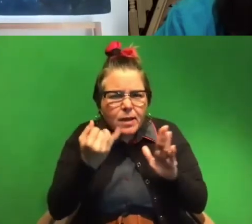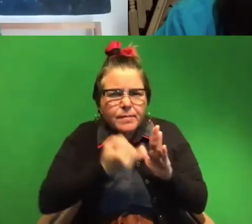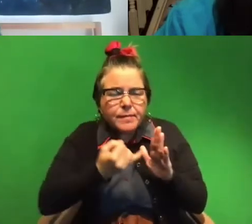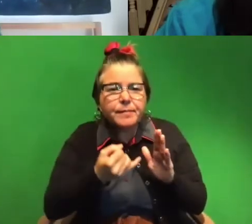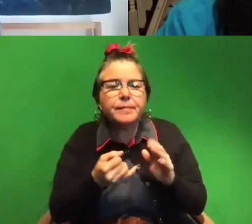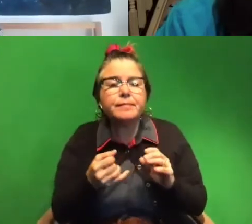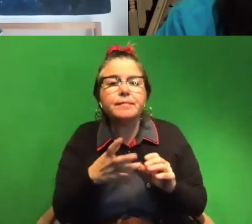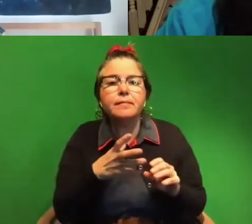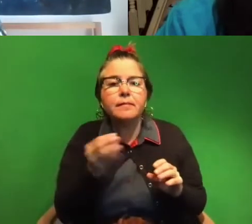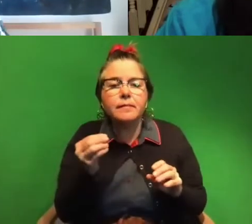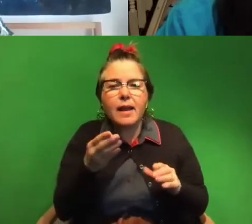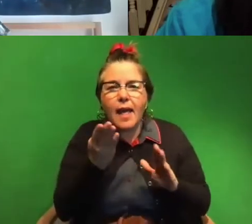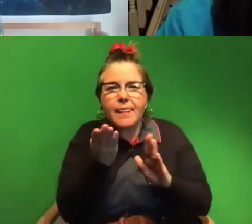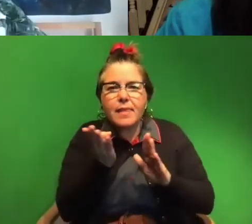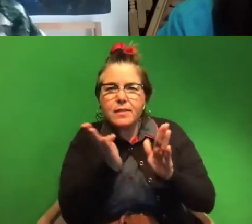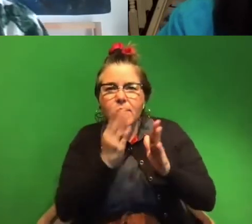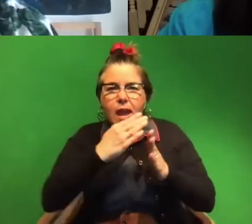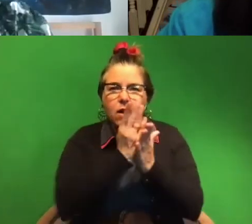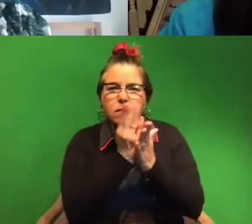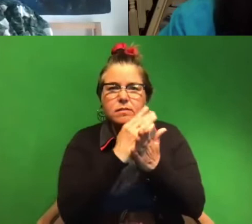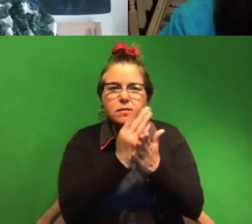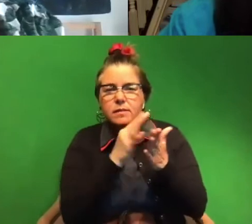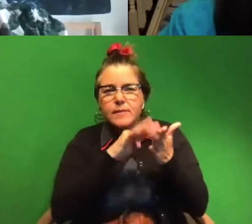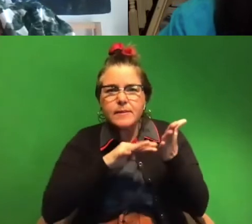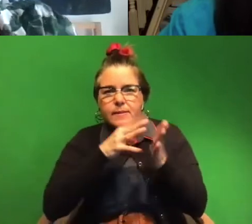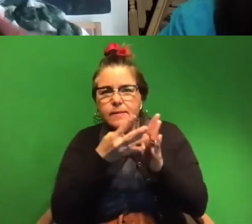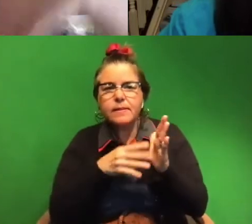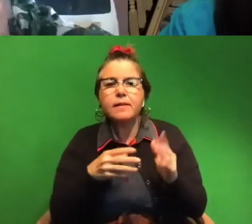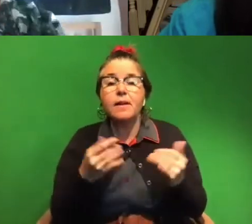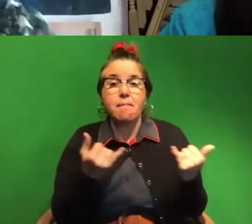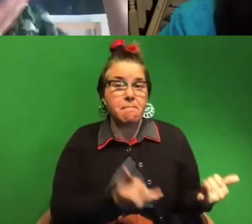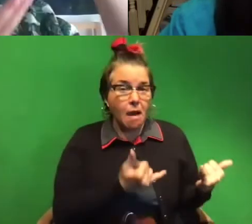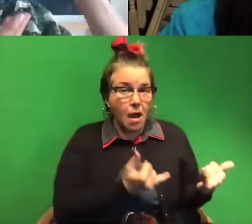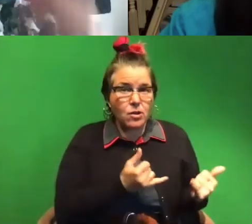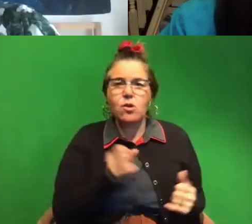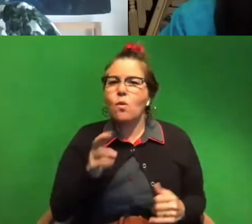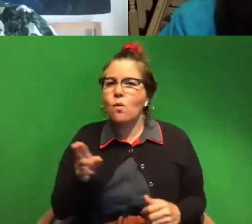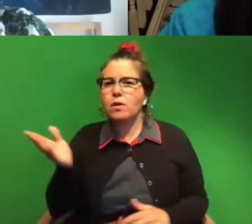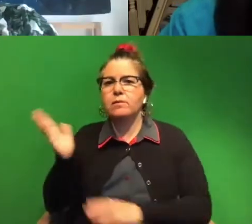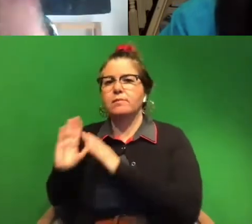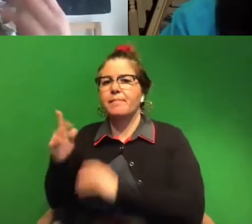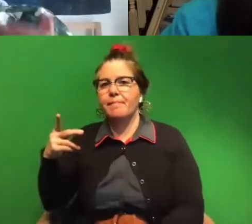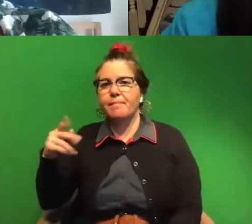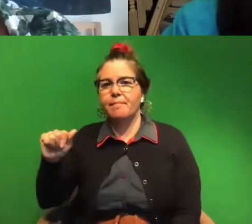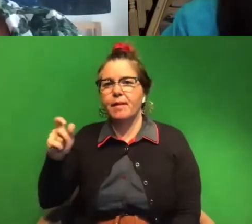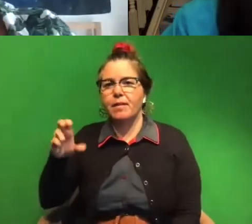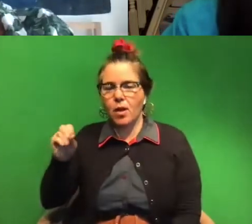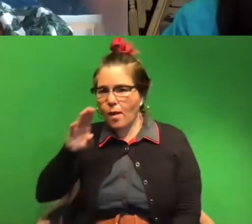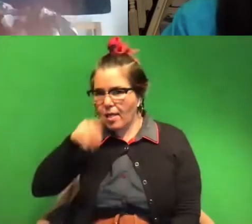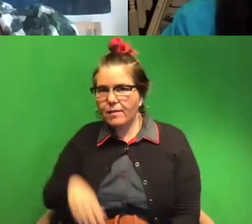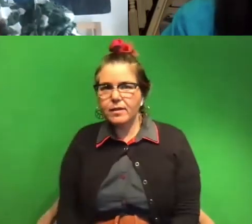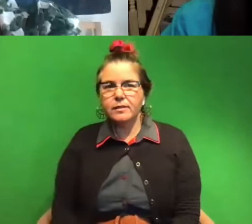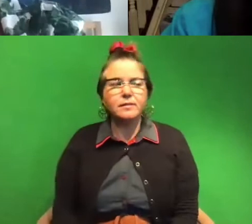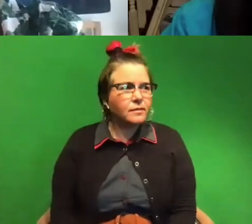the angles of the cross-hatching, you either have modern day elephant or paleo elephants. Whoa. So,